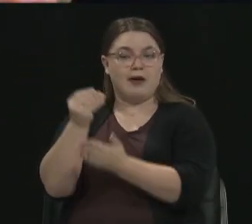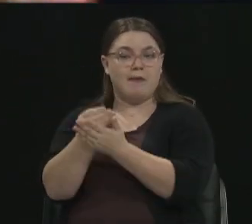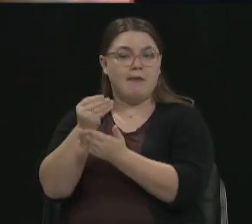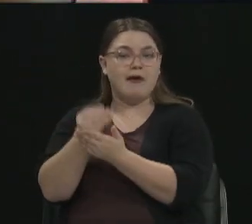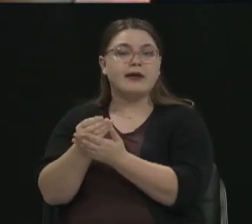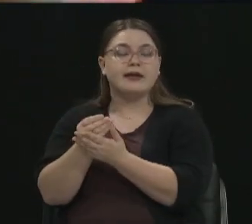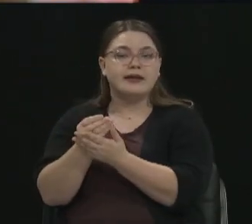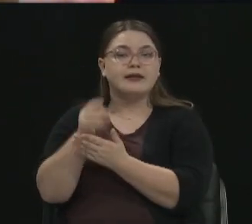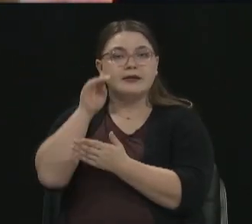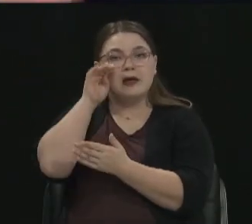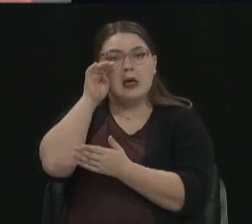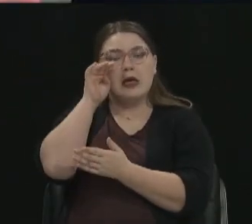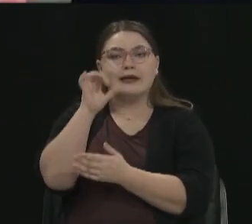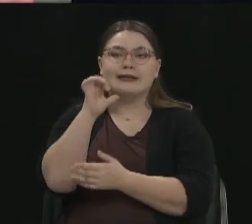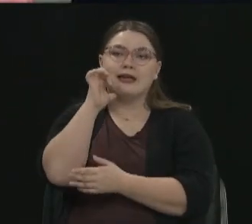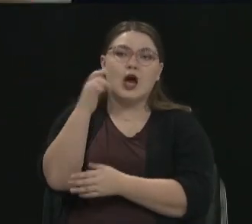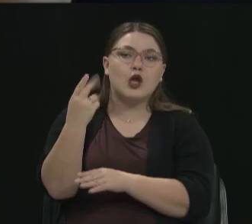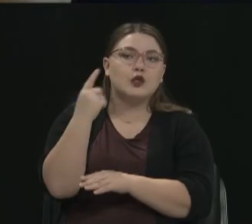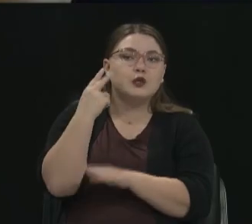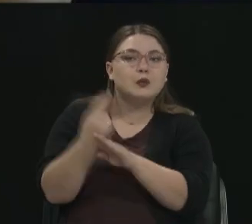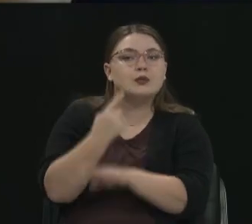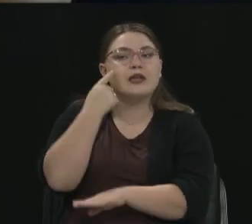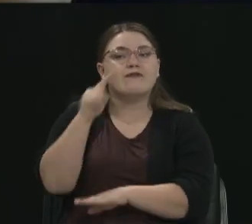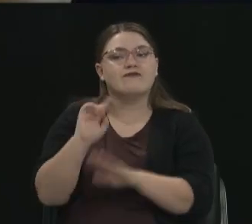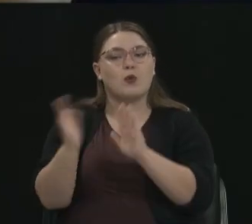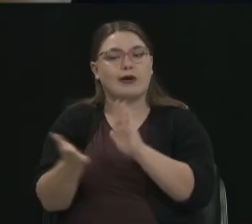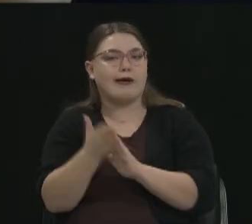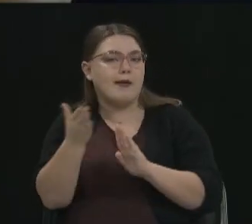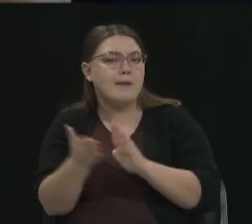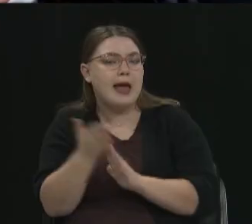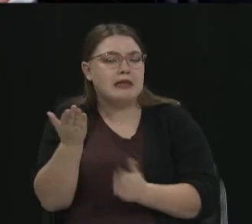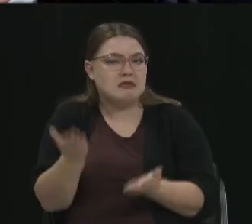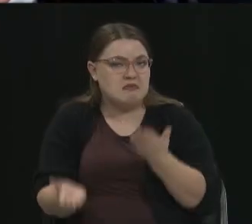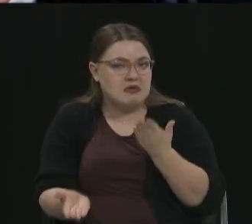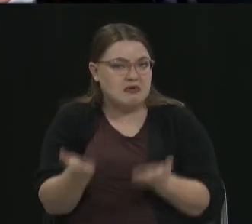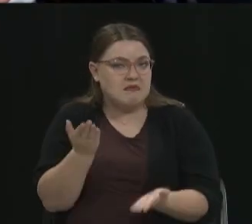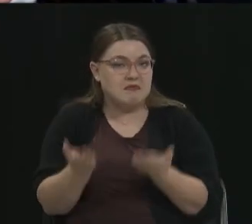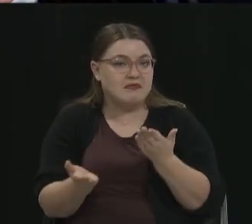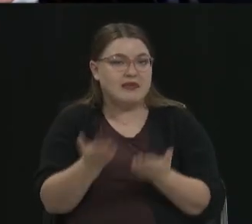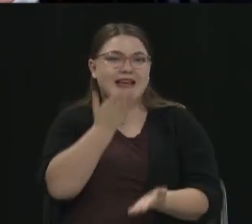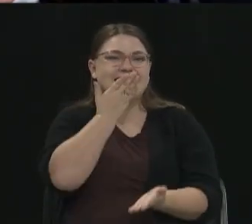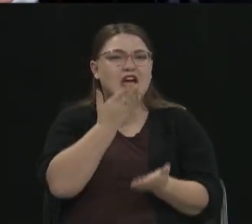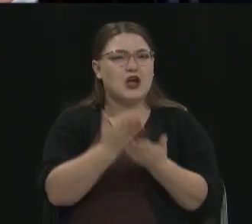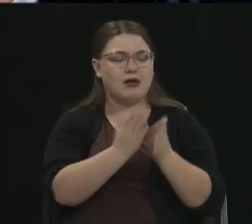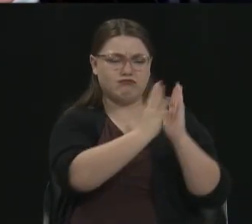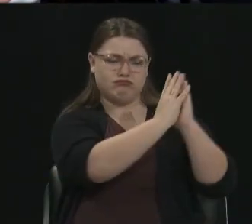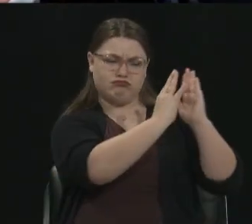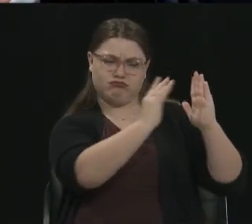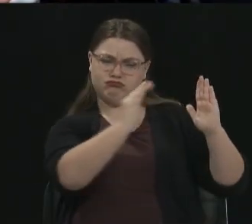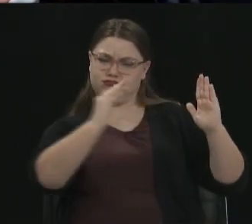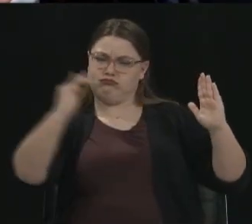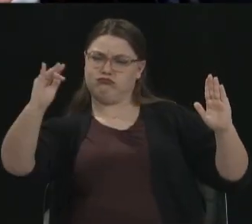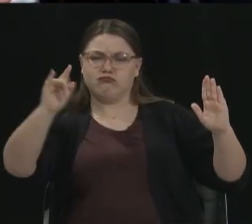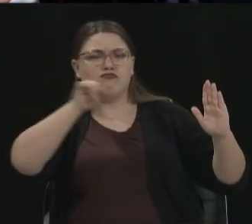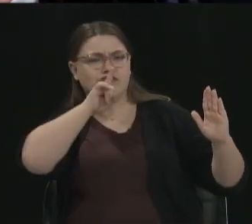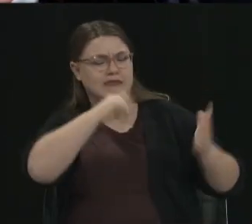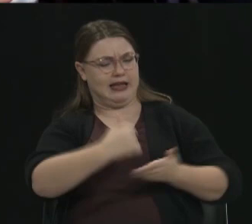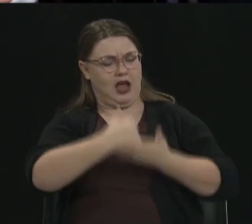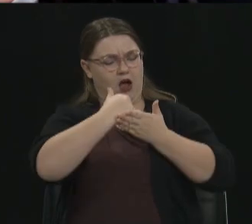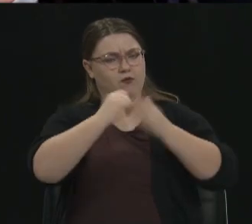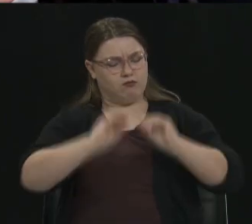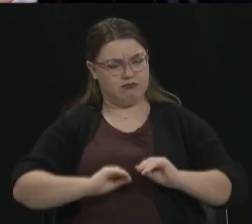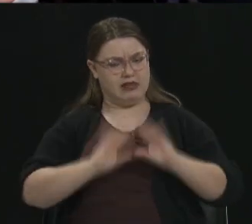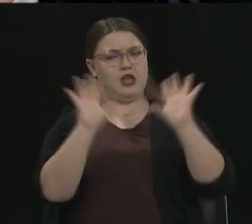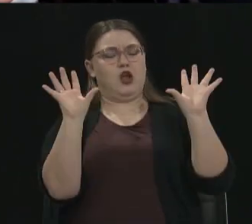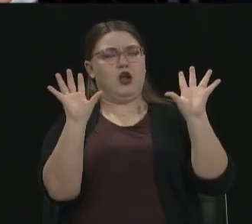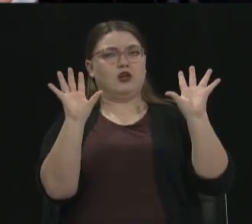are outside spending of enormous sums. That analogy, that continuum, is really helpful. So I can make